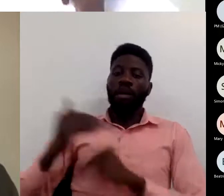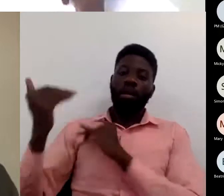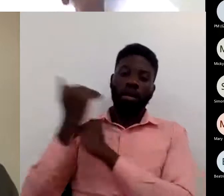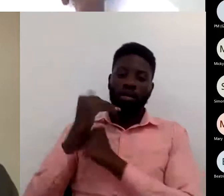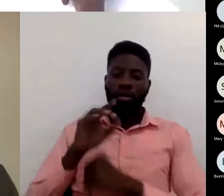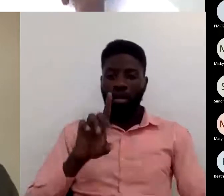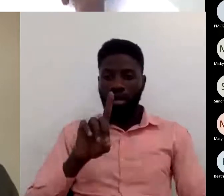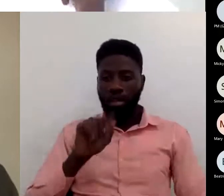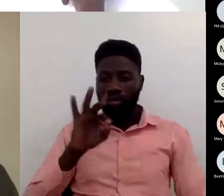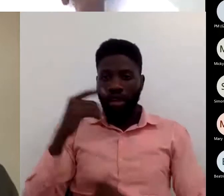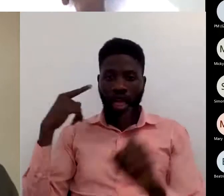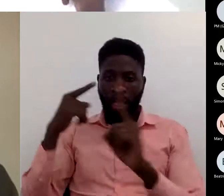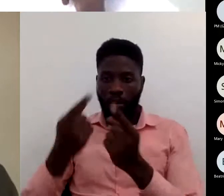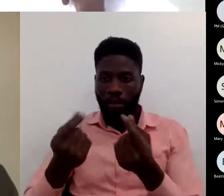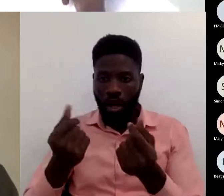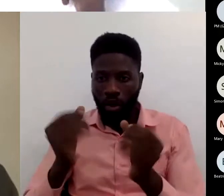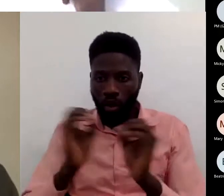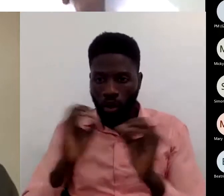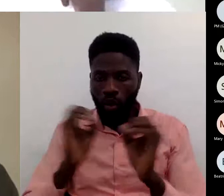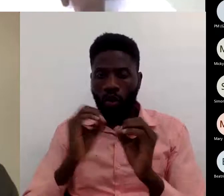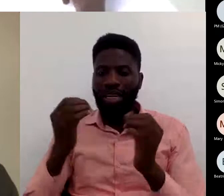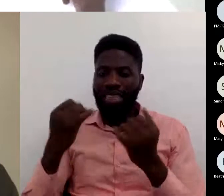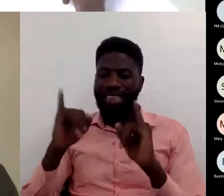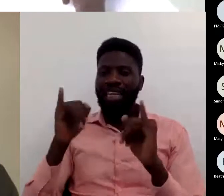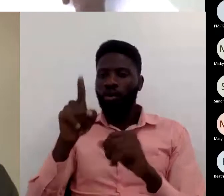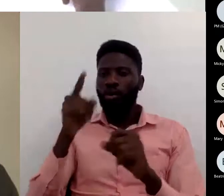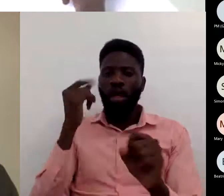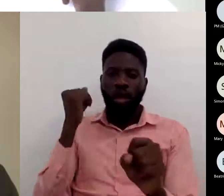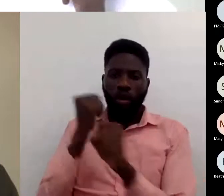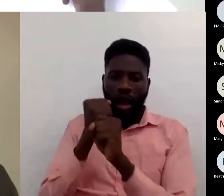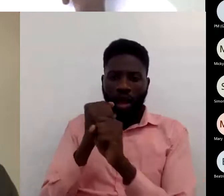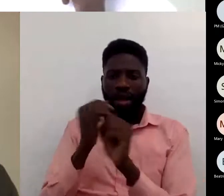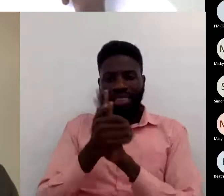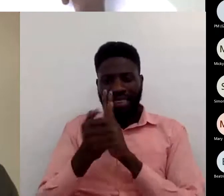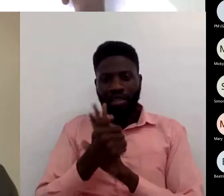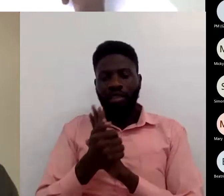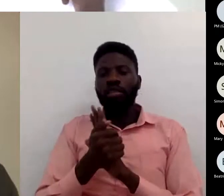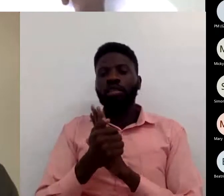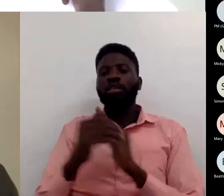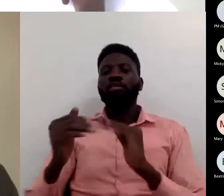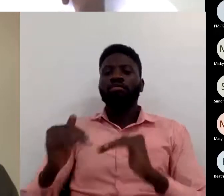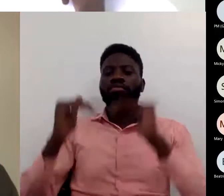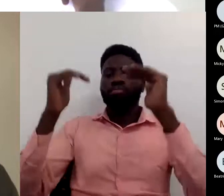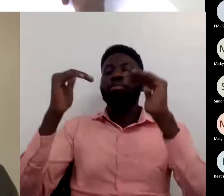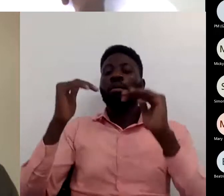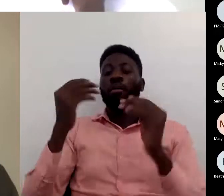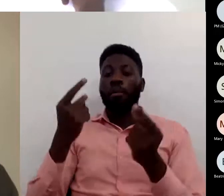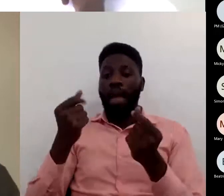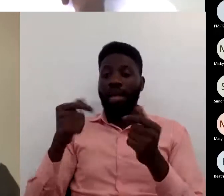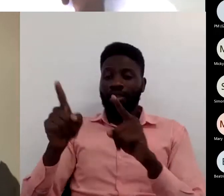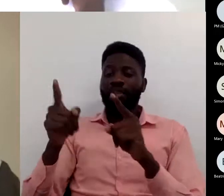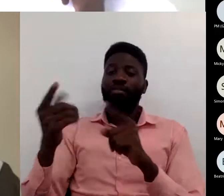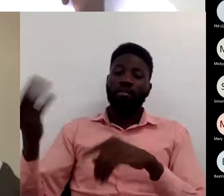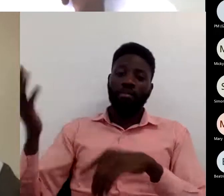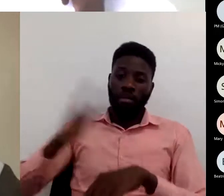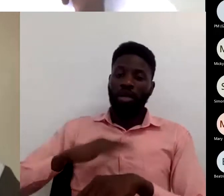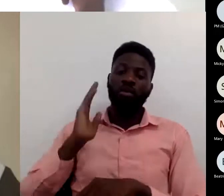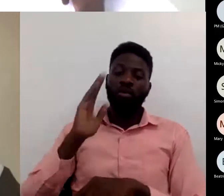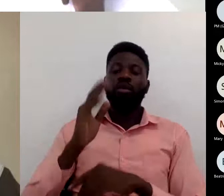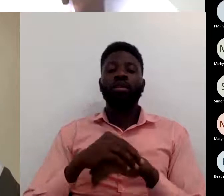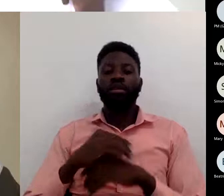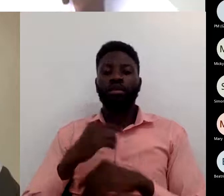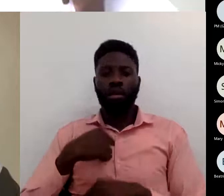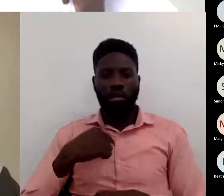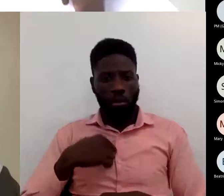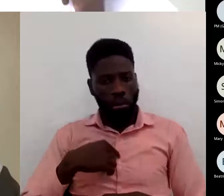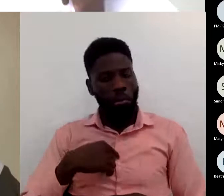for money, right? Just try and be good at what you do. Then money will run after you. To be honest, when he said it, I just listened to